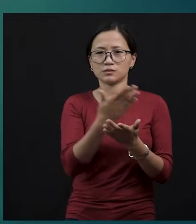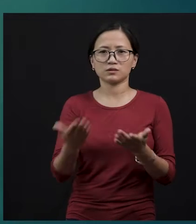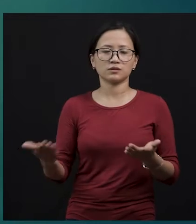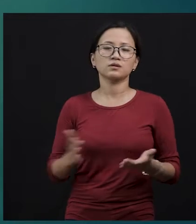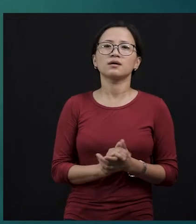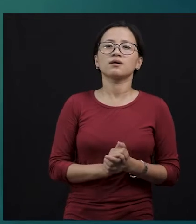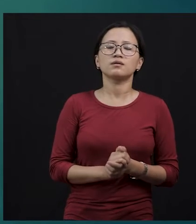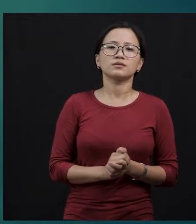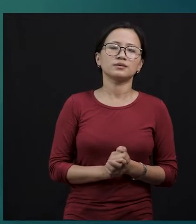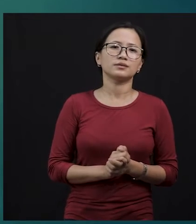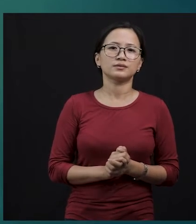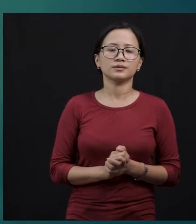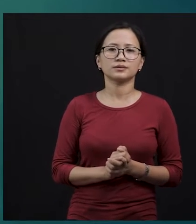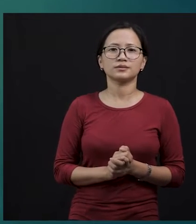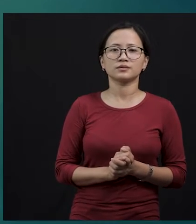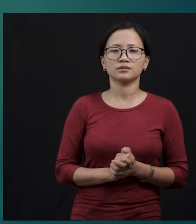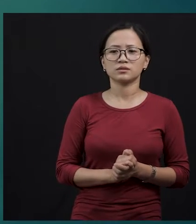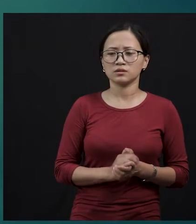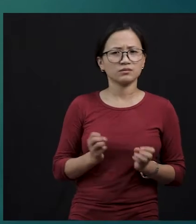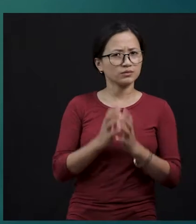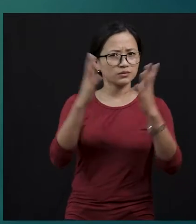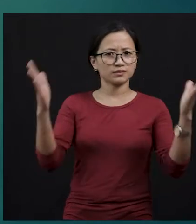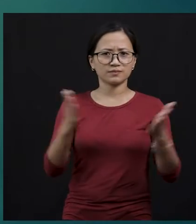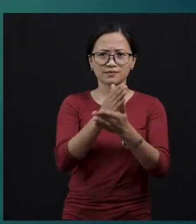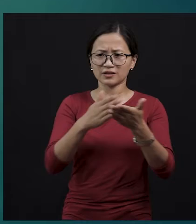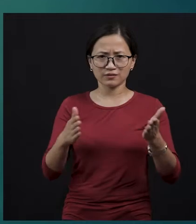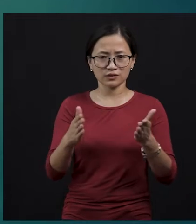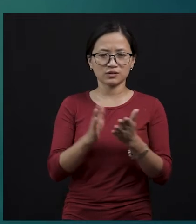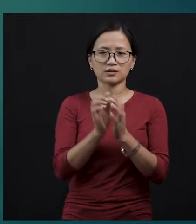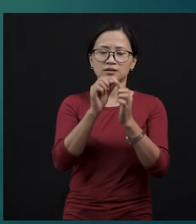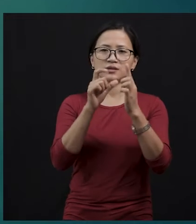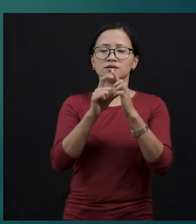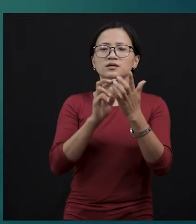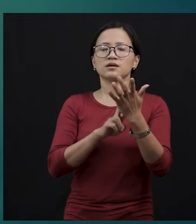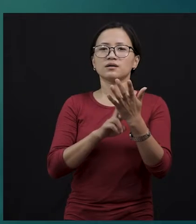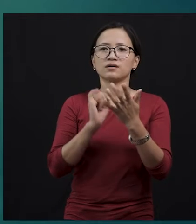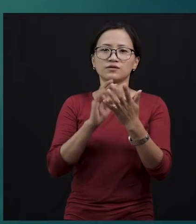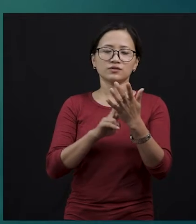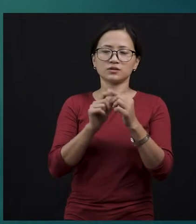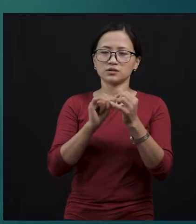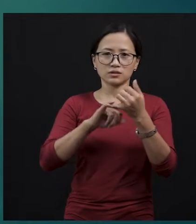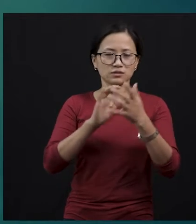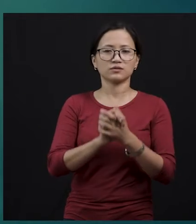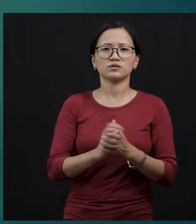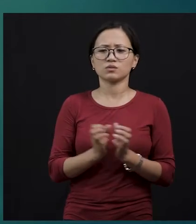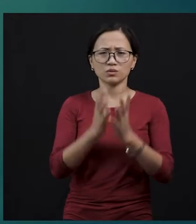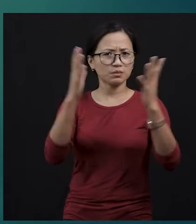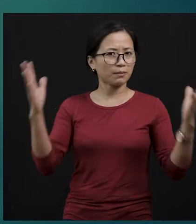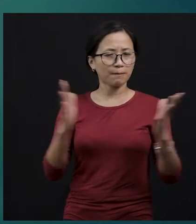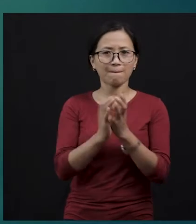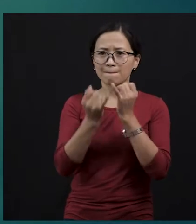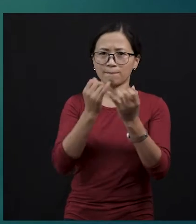higher classes, you will read the rhyming scheme. There will be so many devices that a poet will use to write a poem, because we know